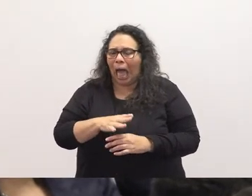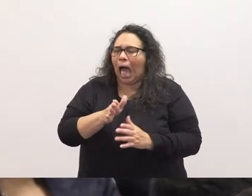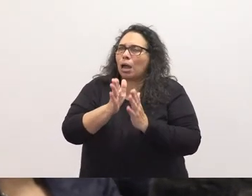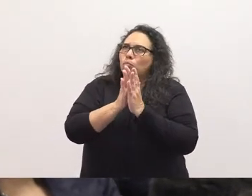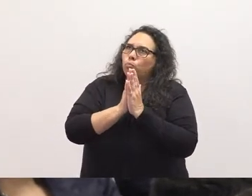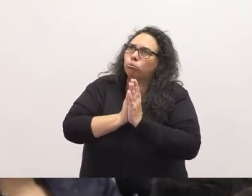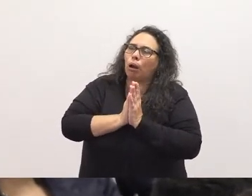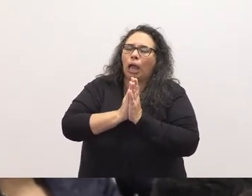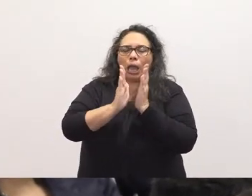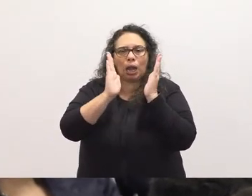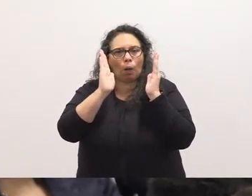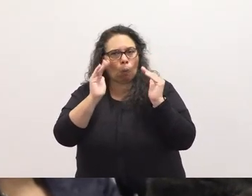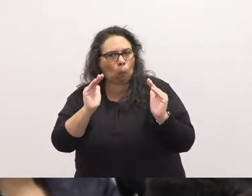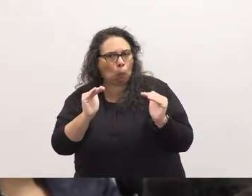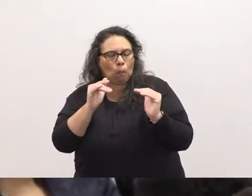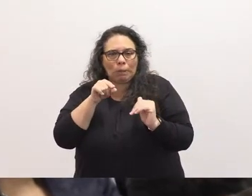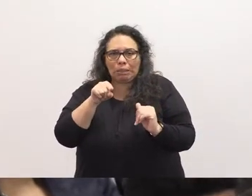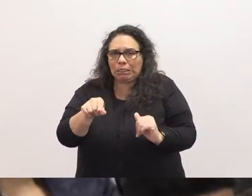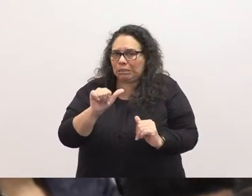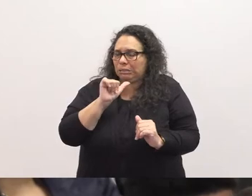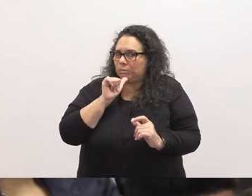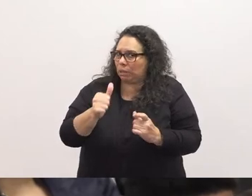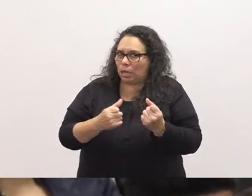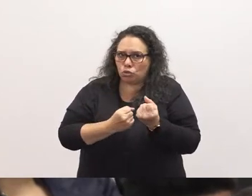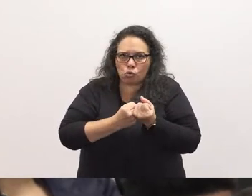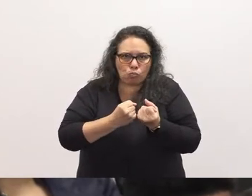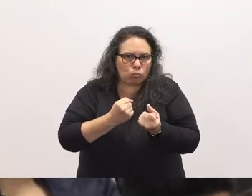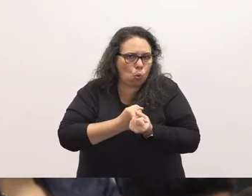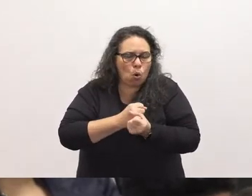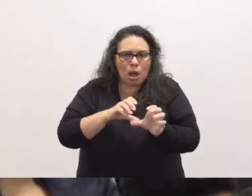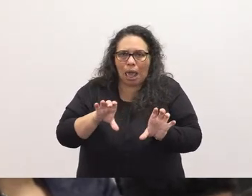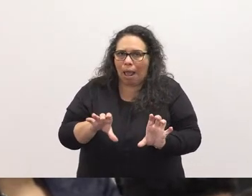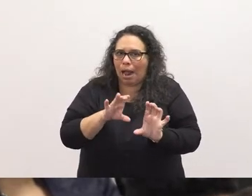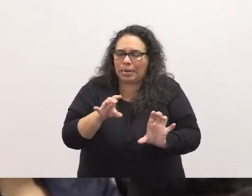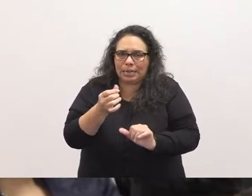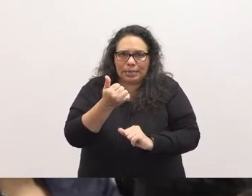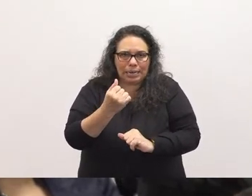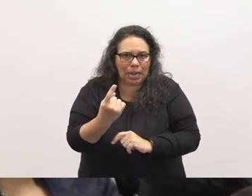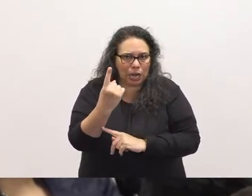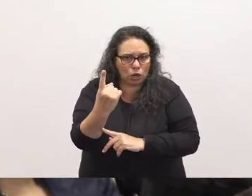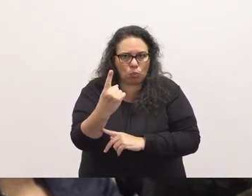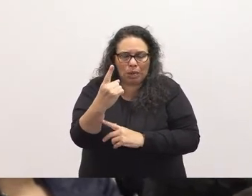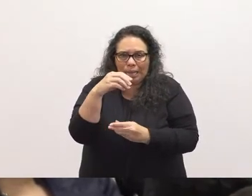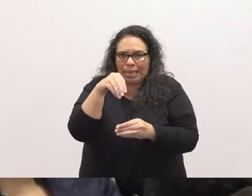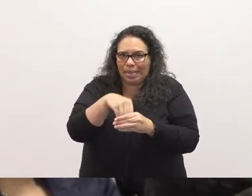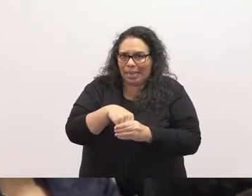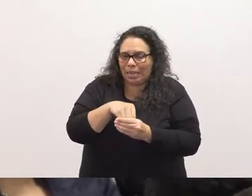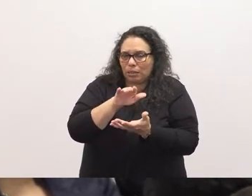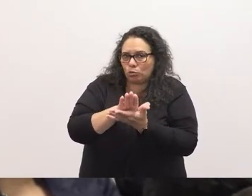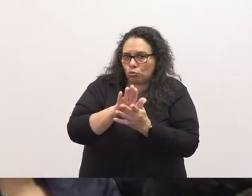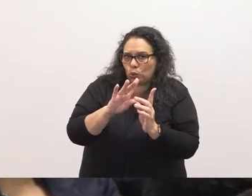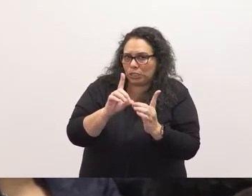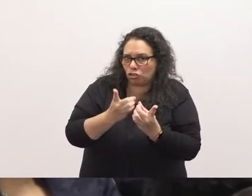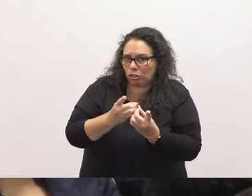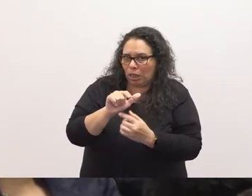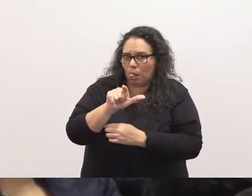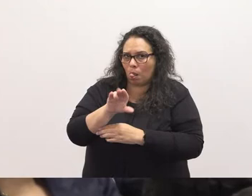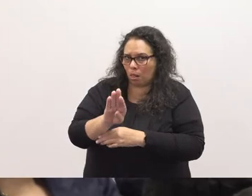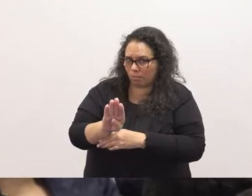hope that this would not be supported or enacted by anyone in the school district of Long